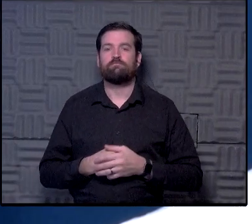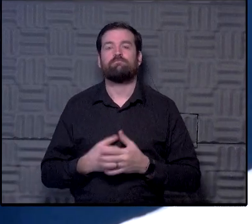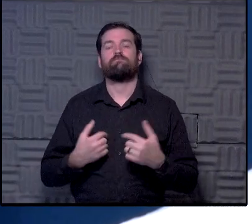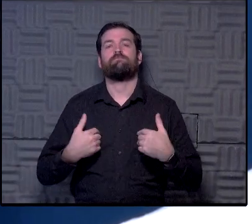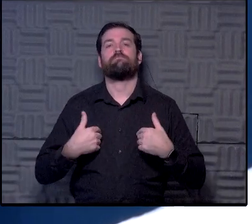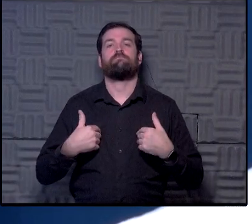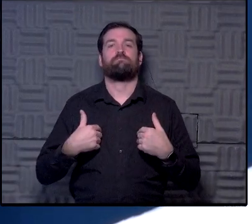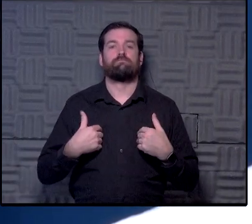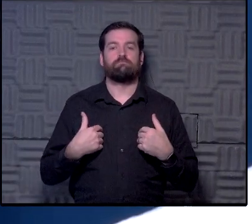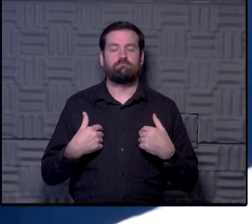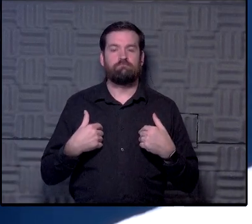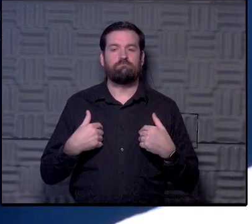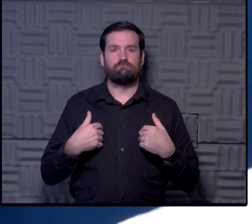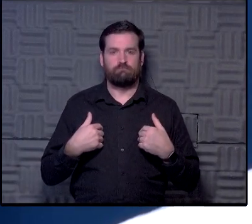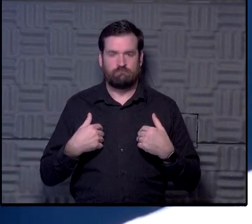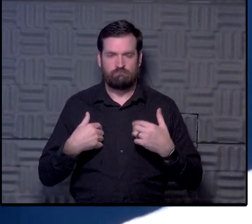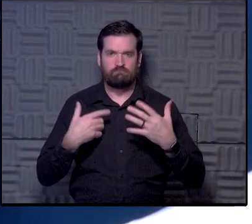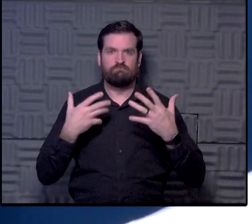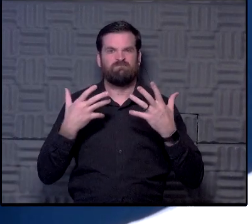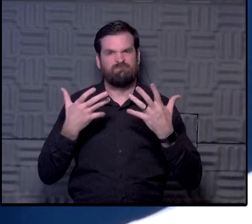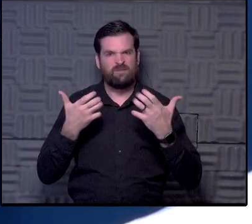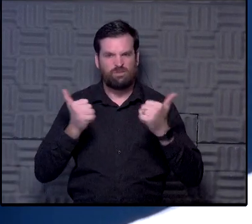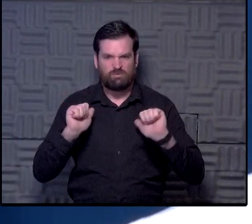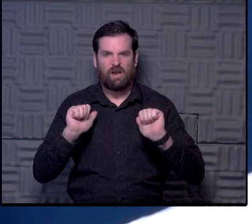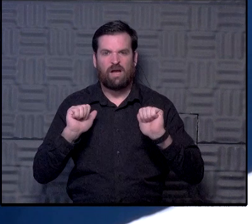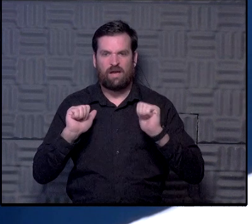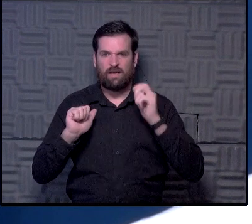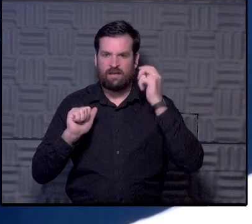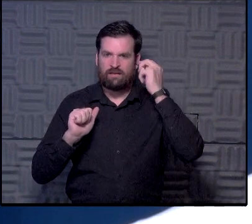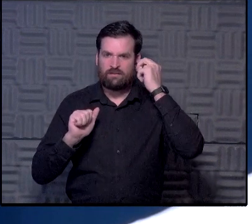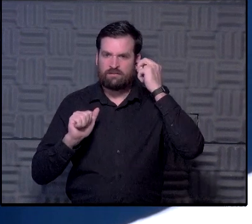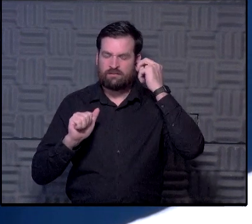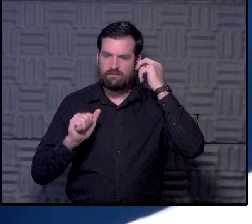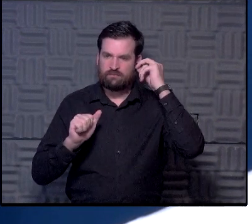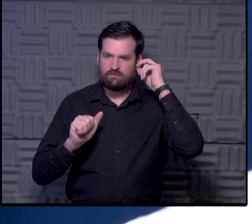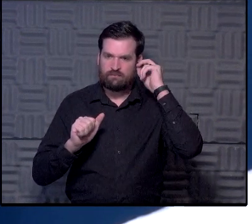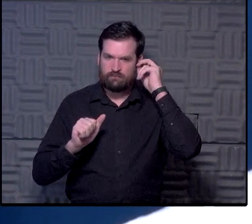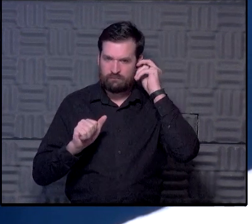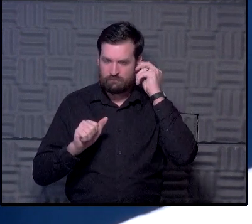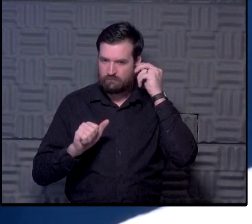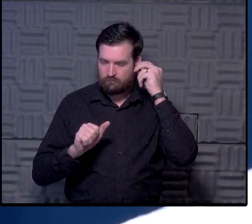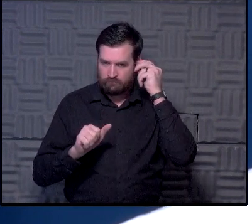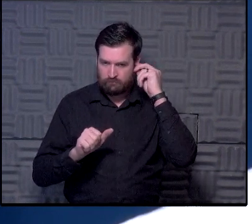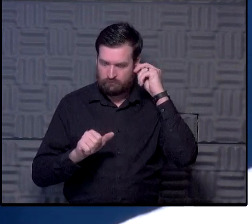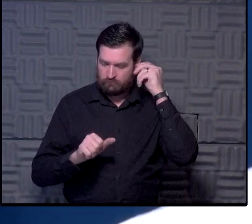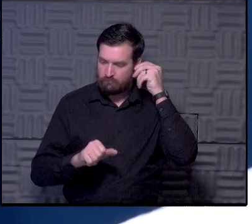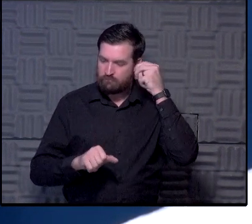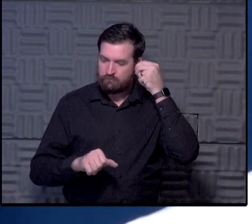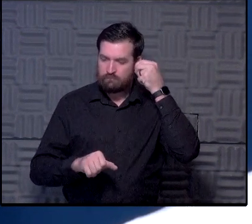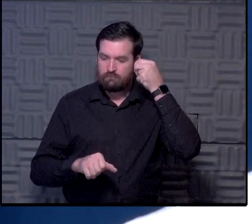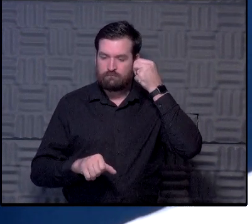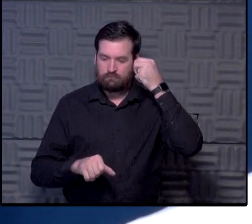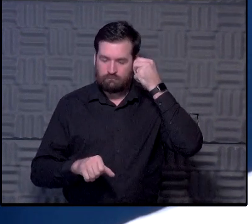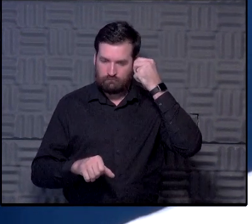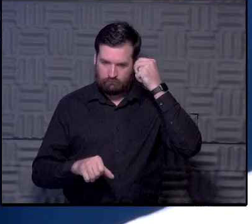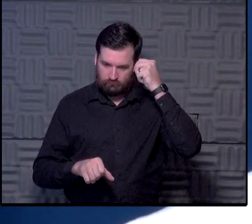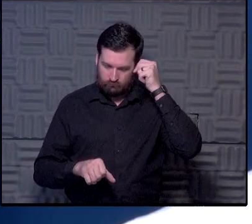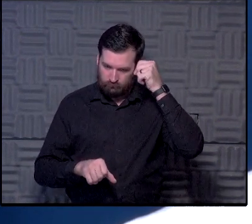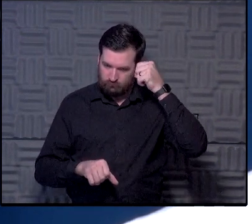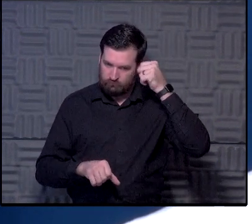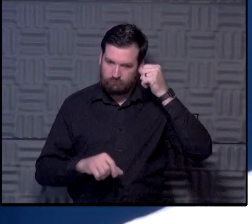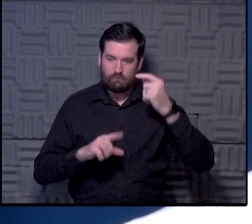done, gone to great lengths to make sure that you out there are hearing some of those stories, because when we say there's an average age